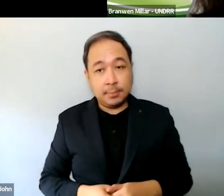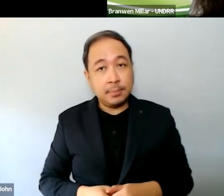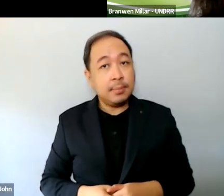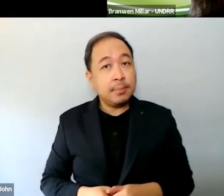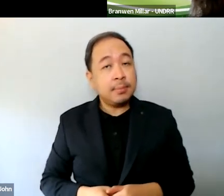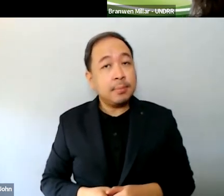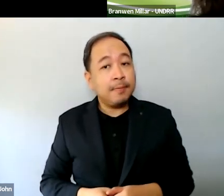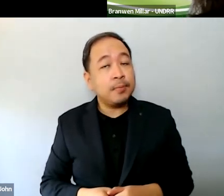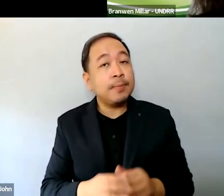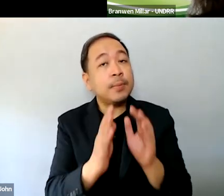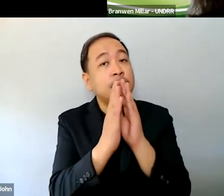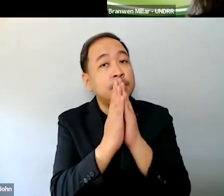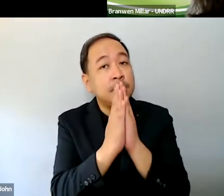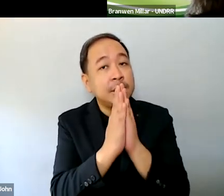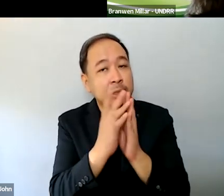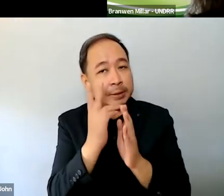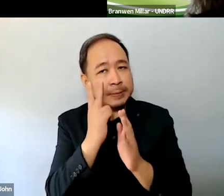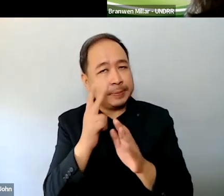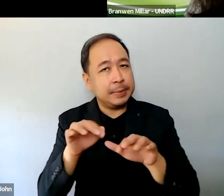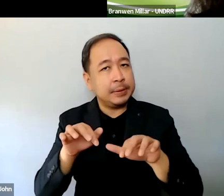Please indicate in the chat.